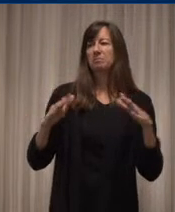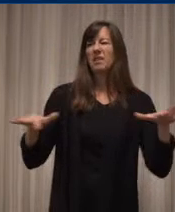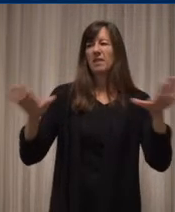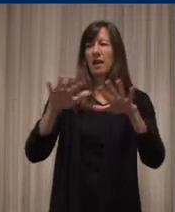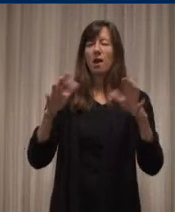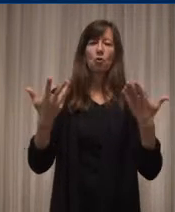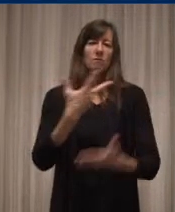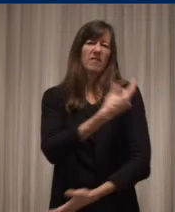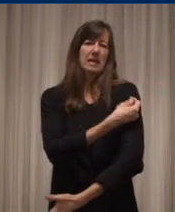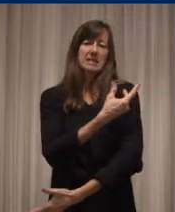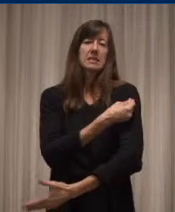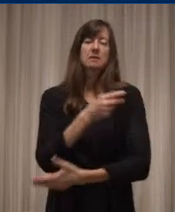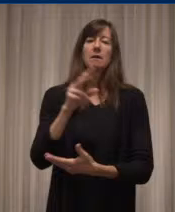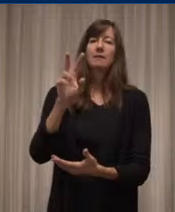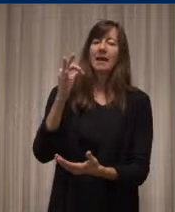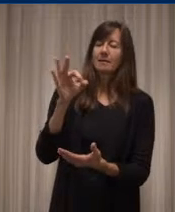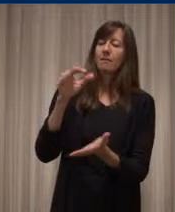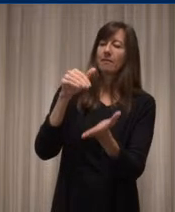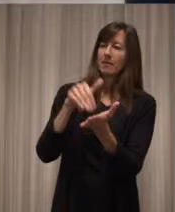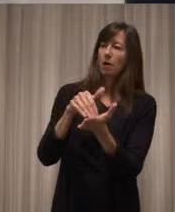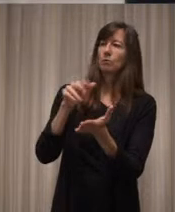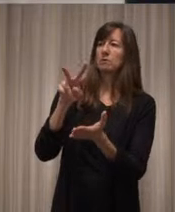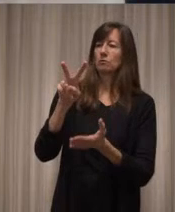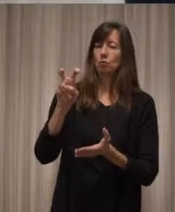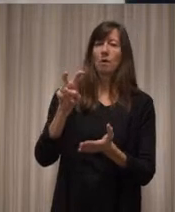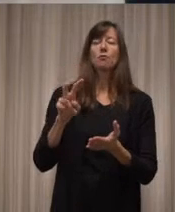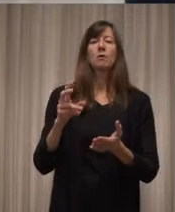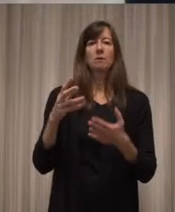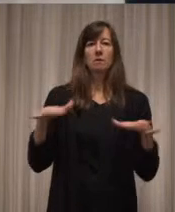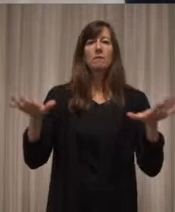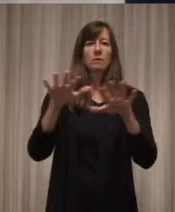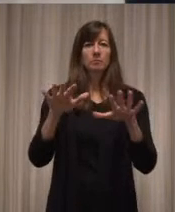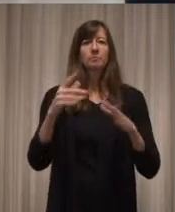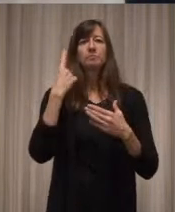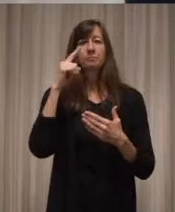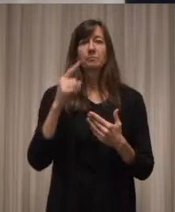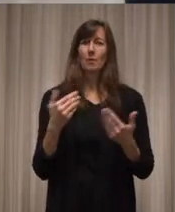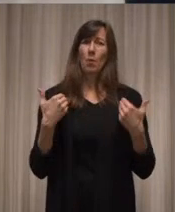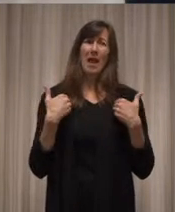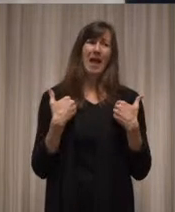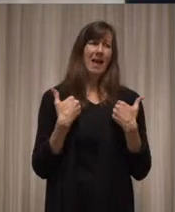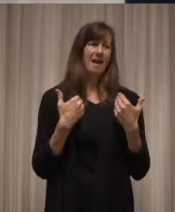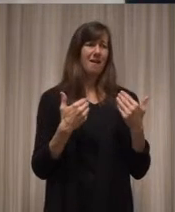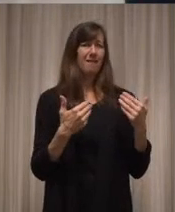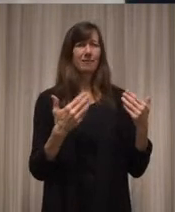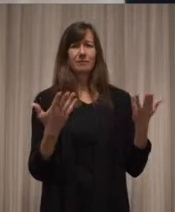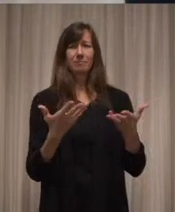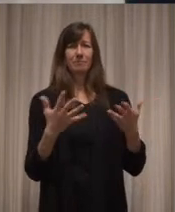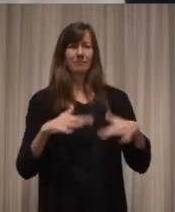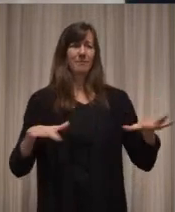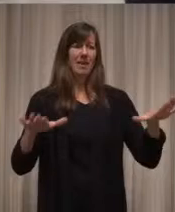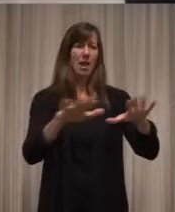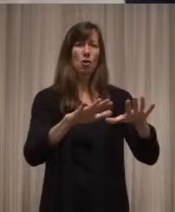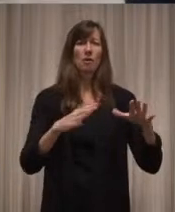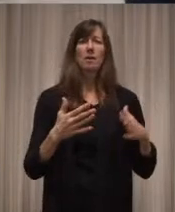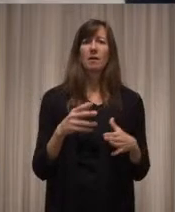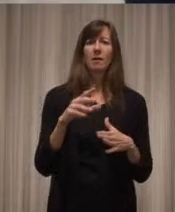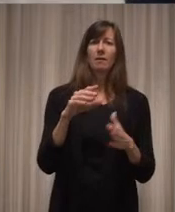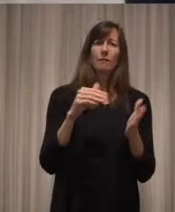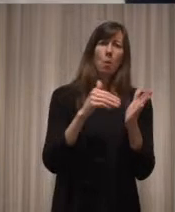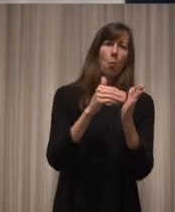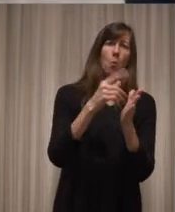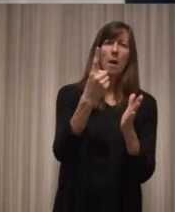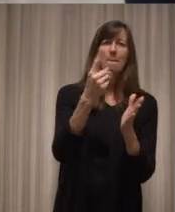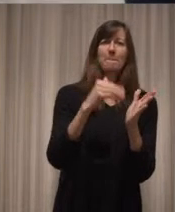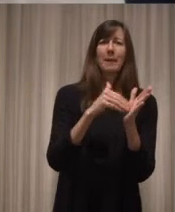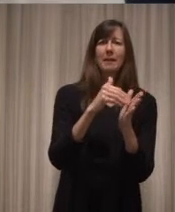and the very populous county of Westchester with over 1 million residents. So here in Ulster County, we're right around